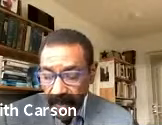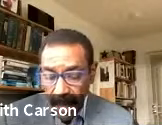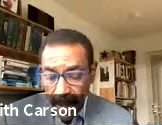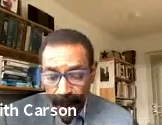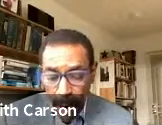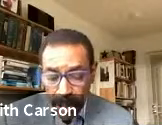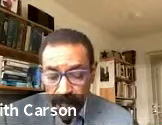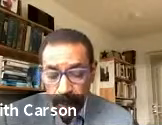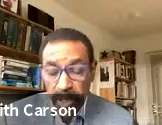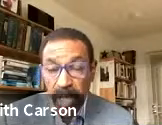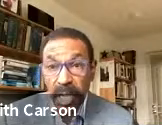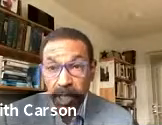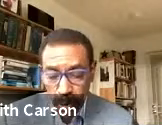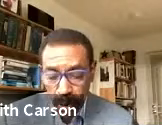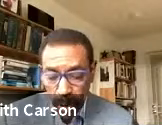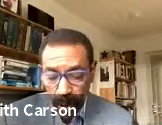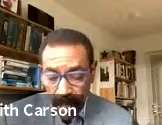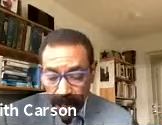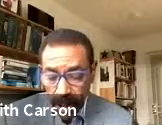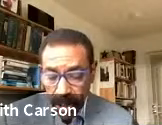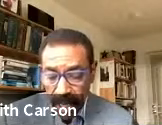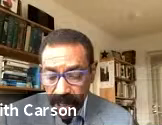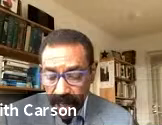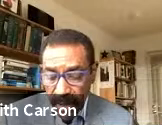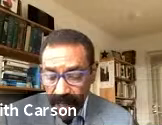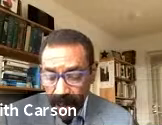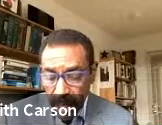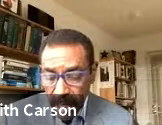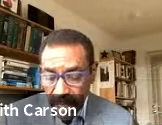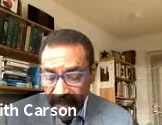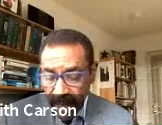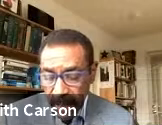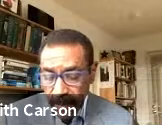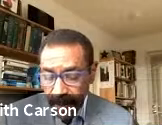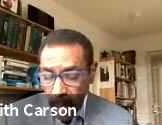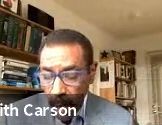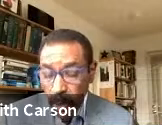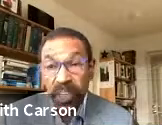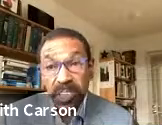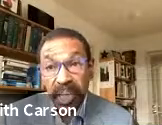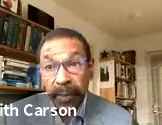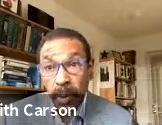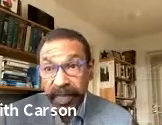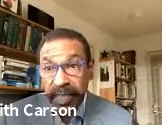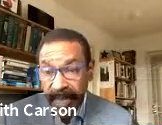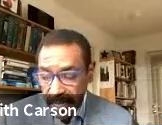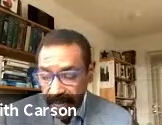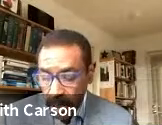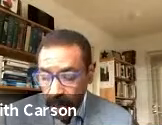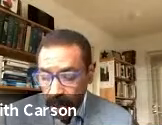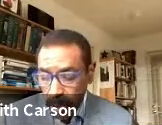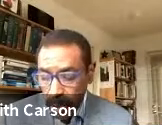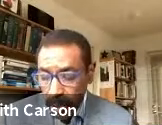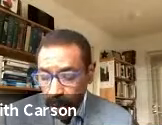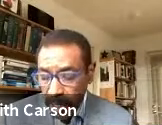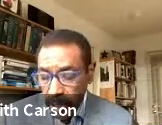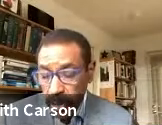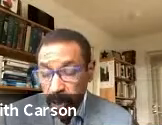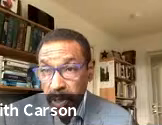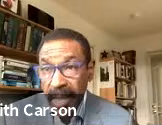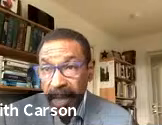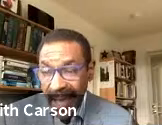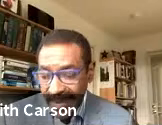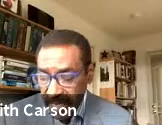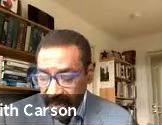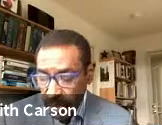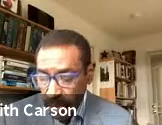Economics, in partnership with the Industrial Association of Contra Costa County, on this coming Wednesday, June the